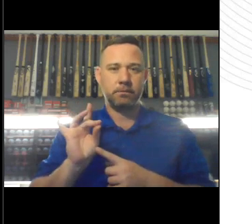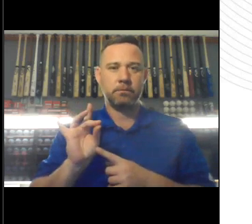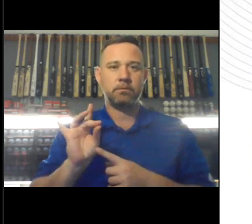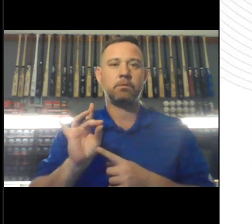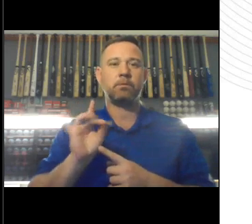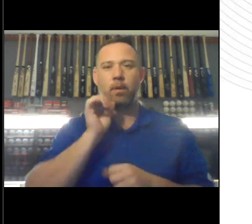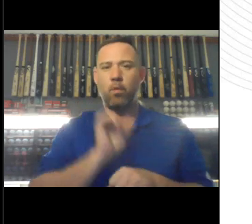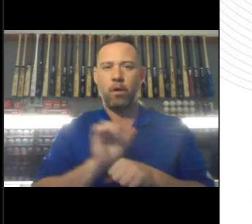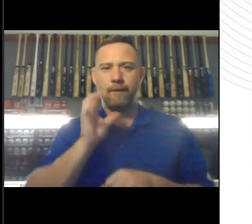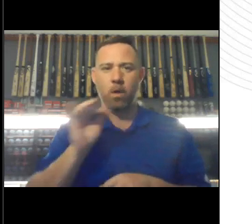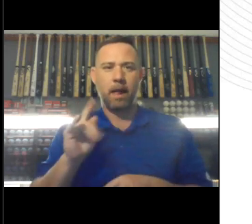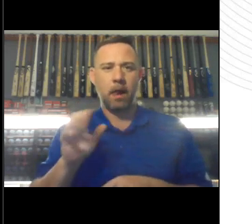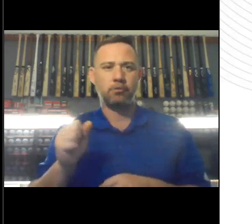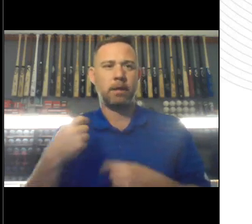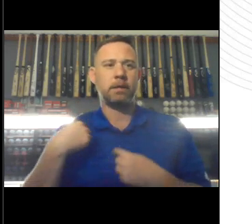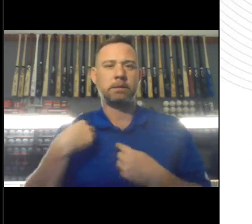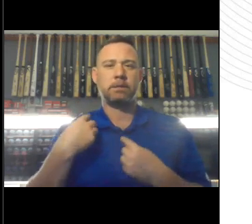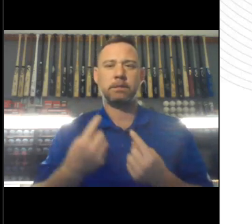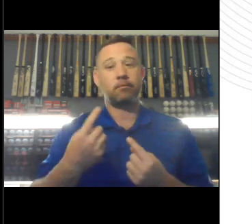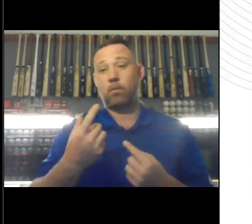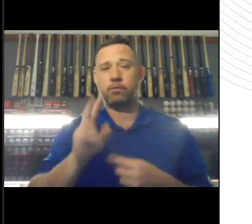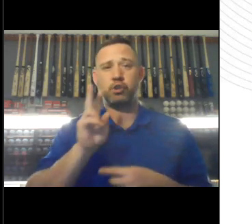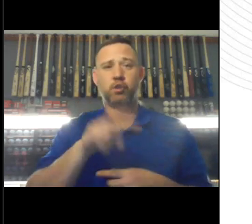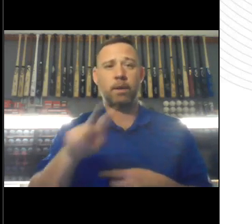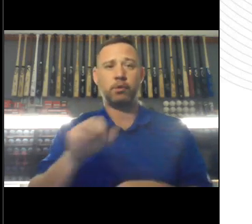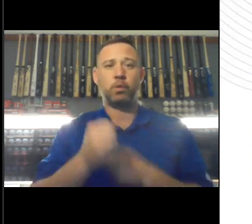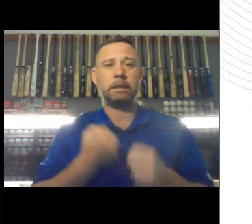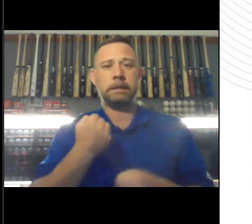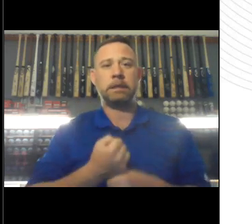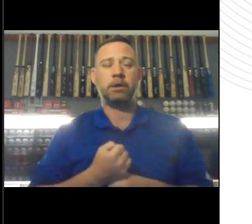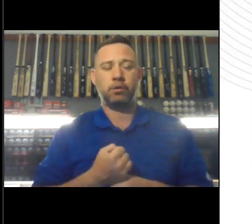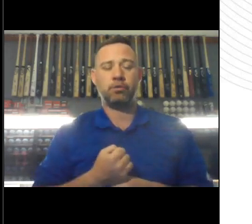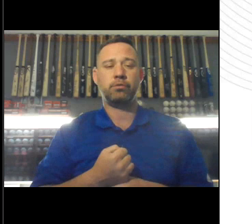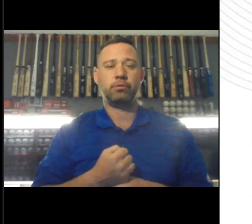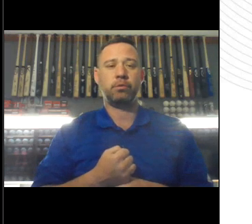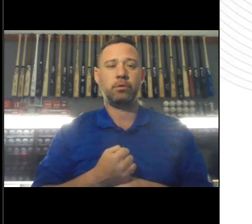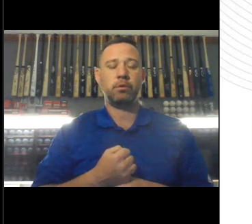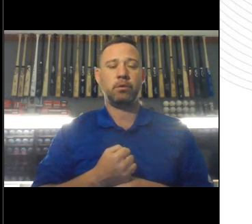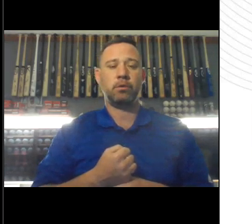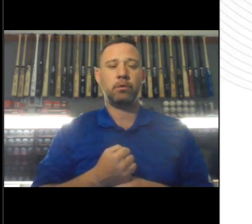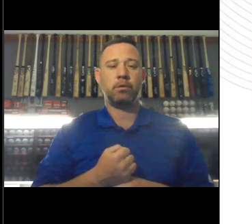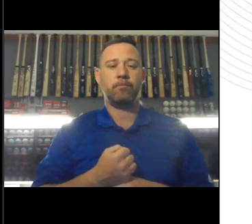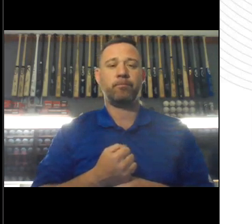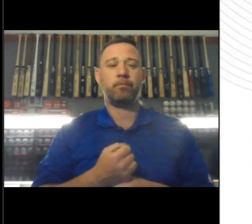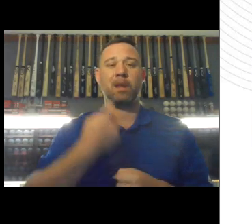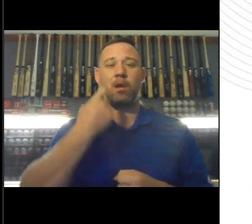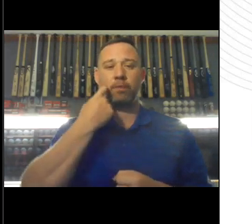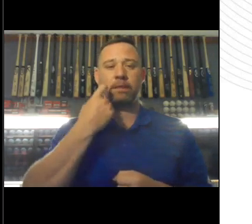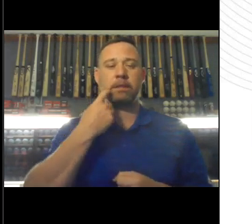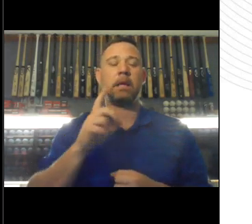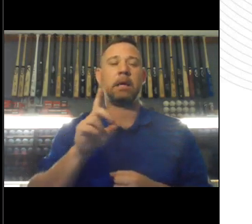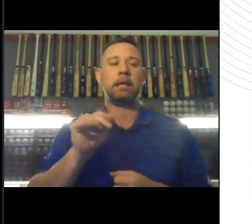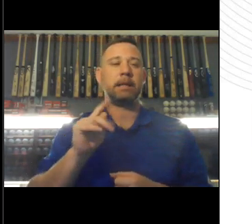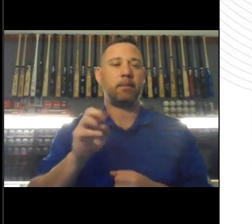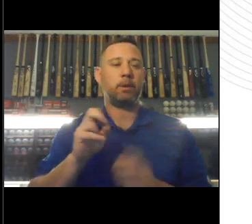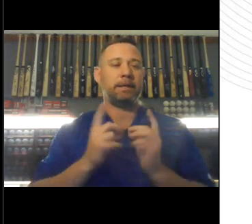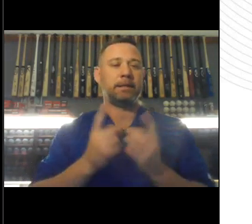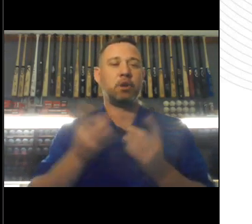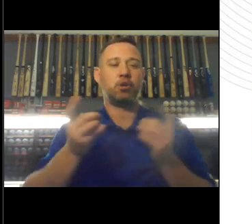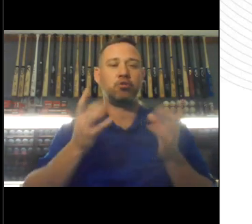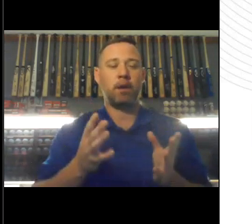working for Caltrans since, well, for 22 years now. And most recently was the Deputy District Director for